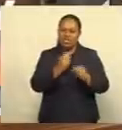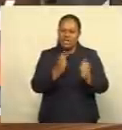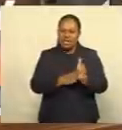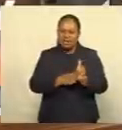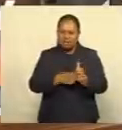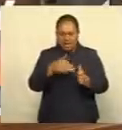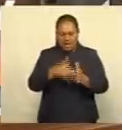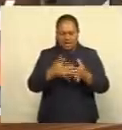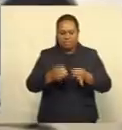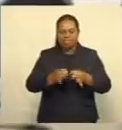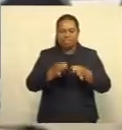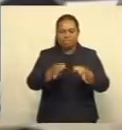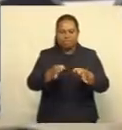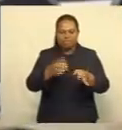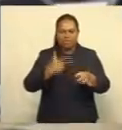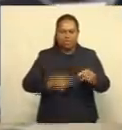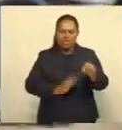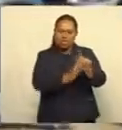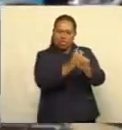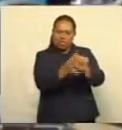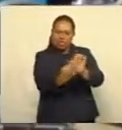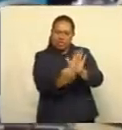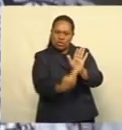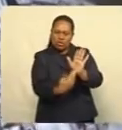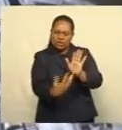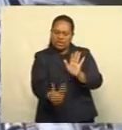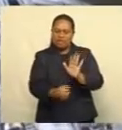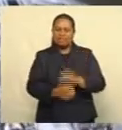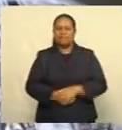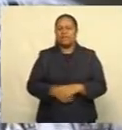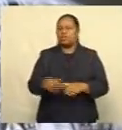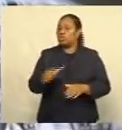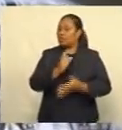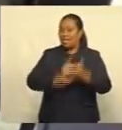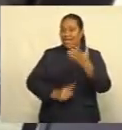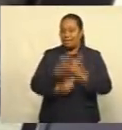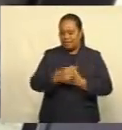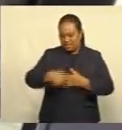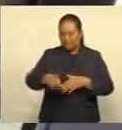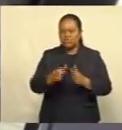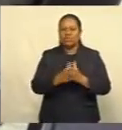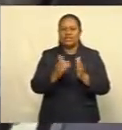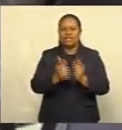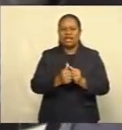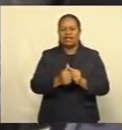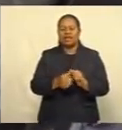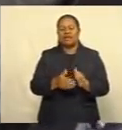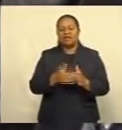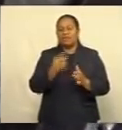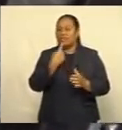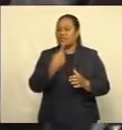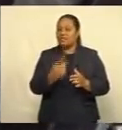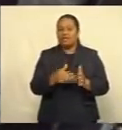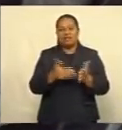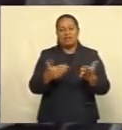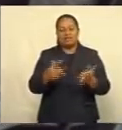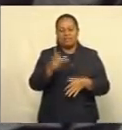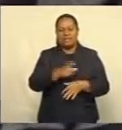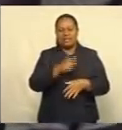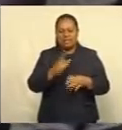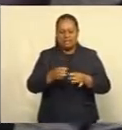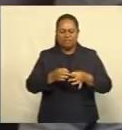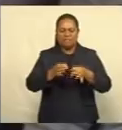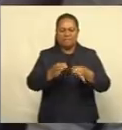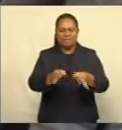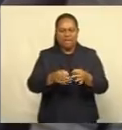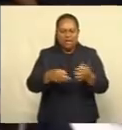COVID-19 restrictions. The meeting was to be held this weekend at the Novotel in Lamy. Chief Executive John O'Connor says the union will discuss a